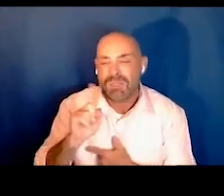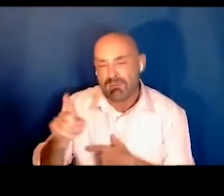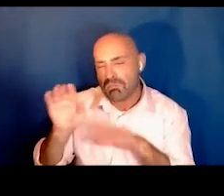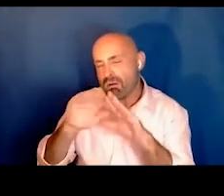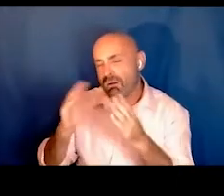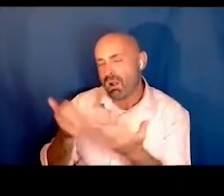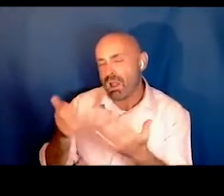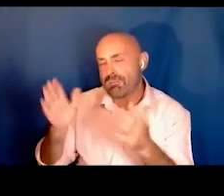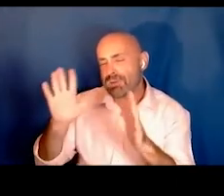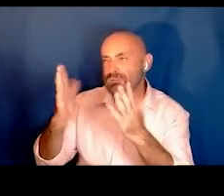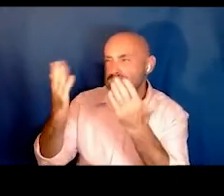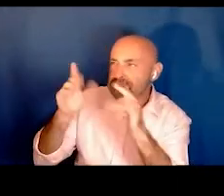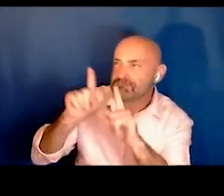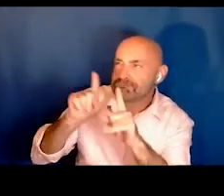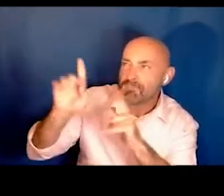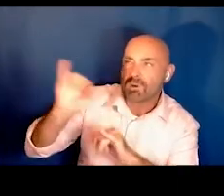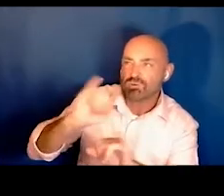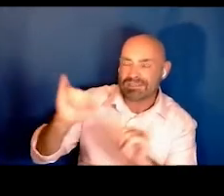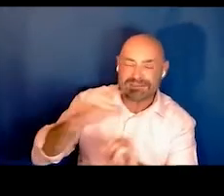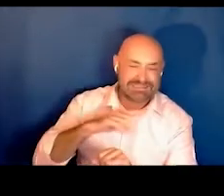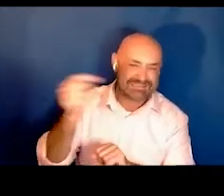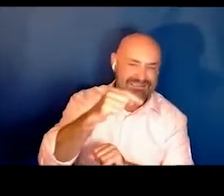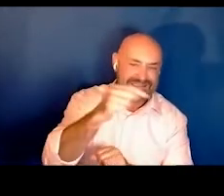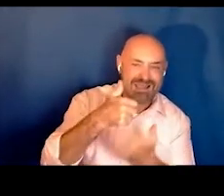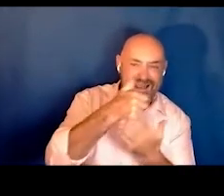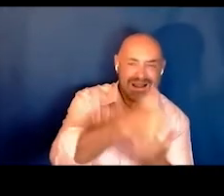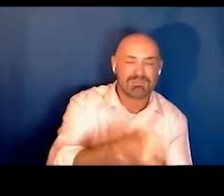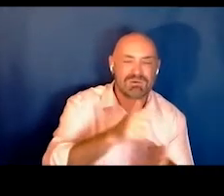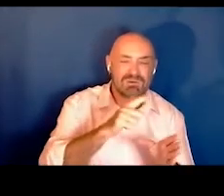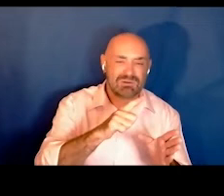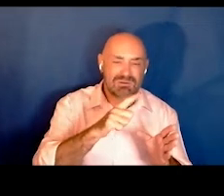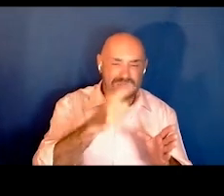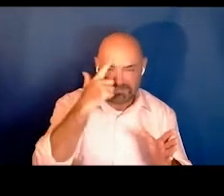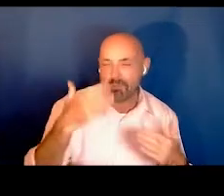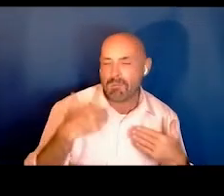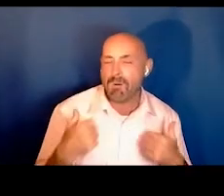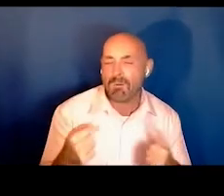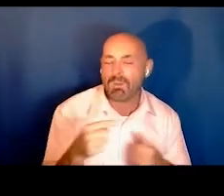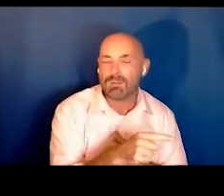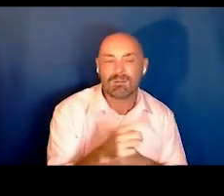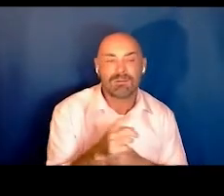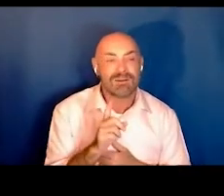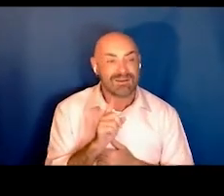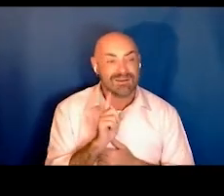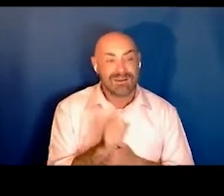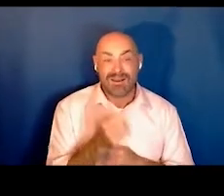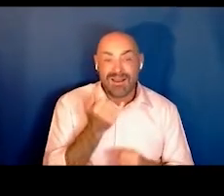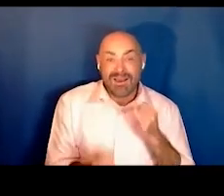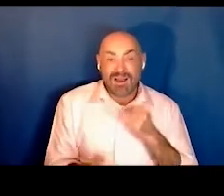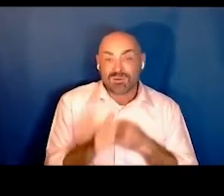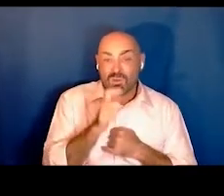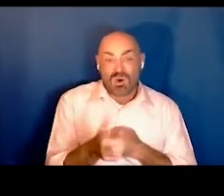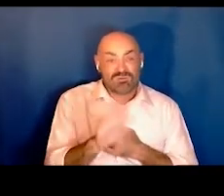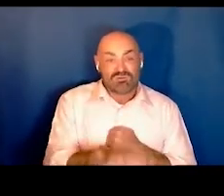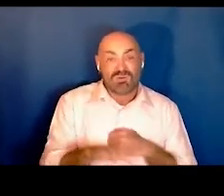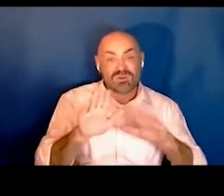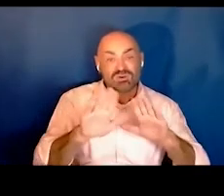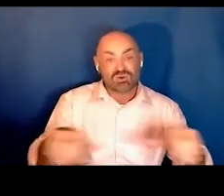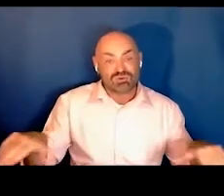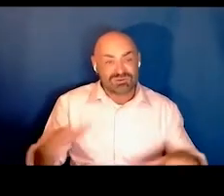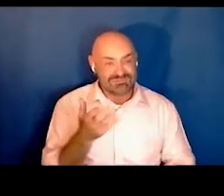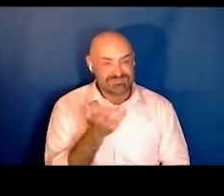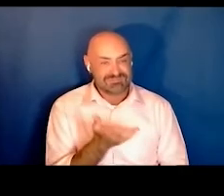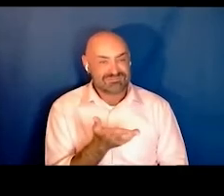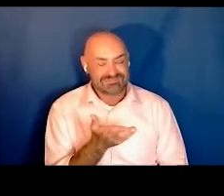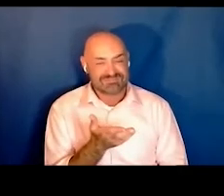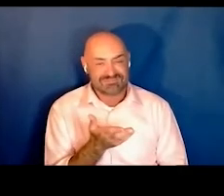makes them ever more vital. But I wanted to leave the last word with children and young people themselves. This is